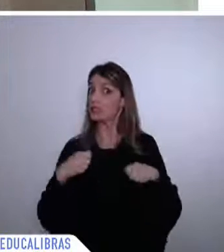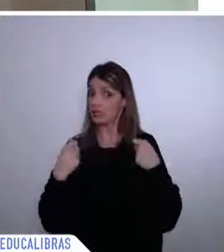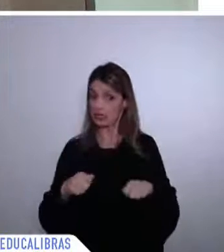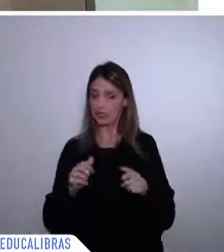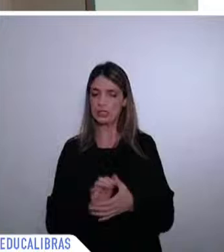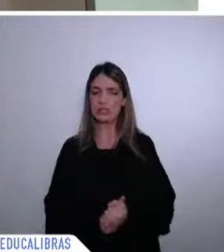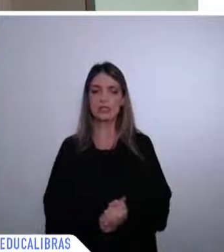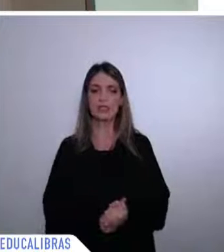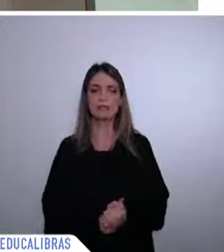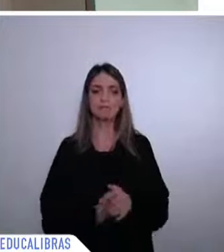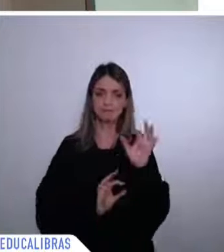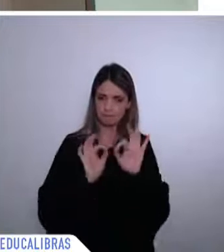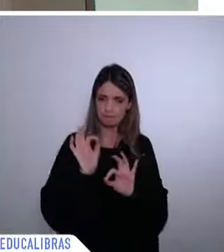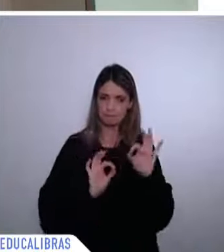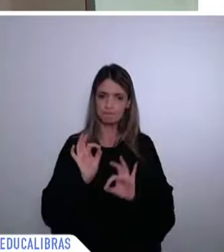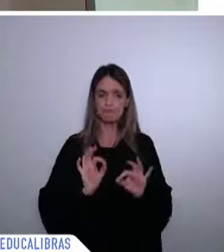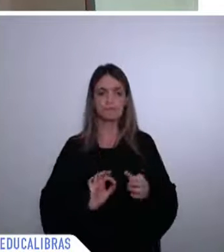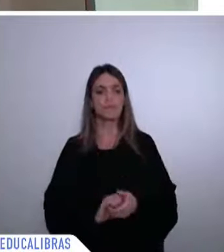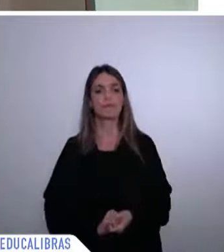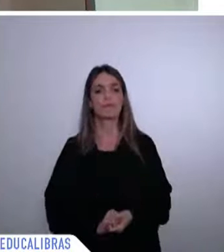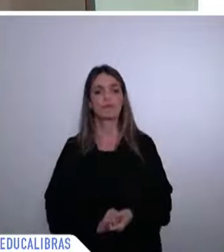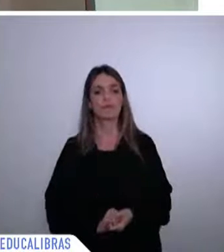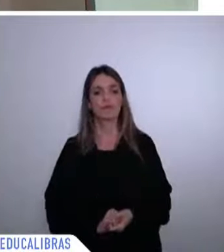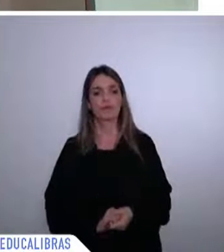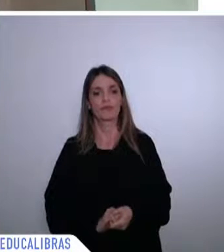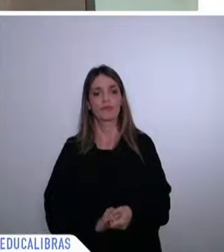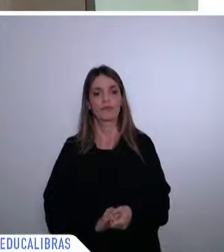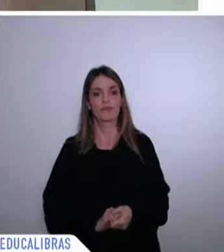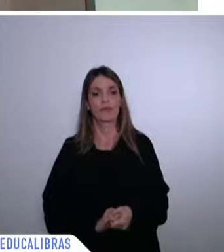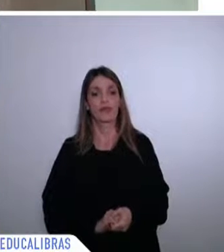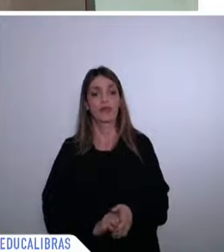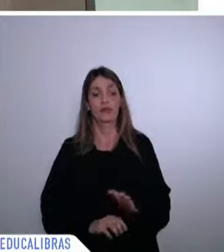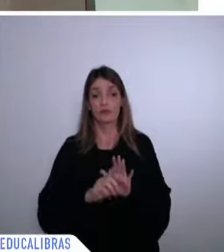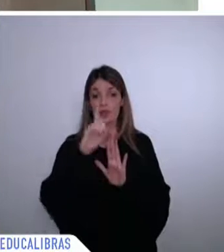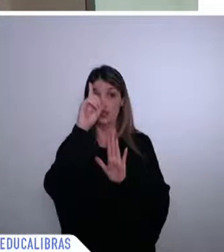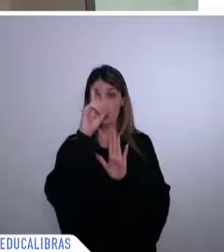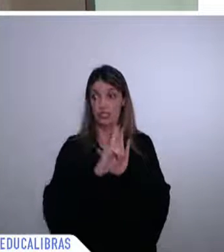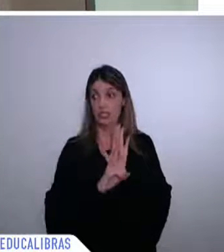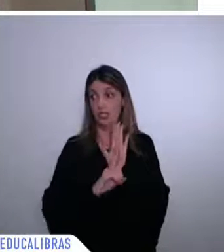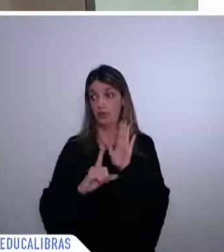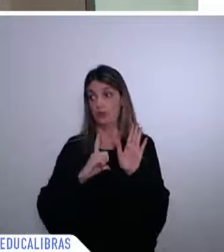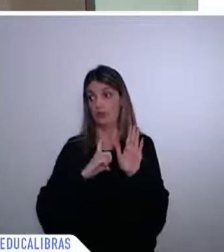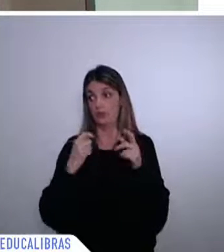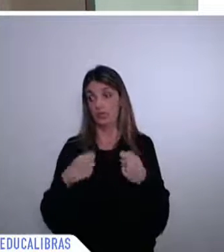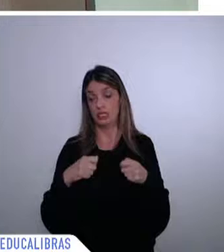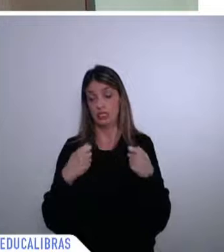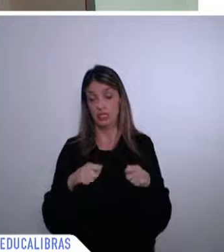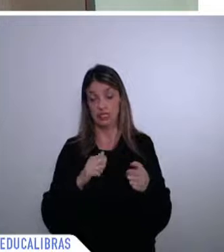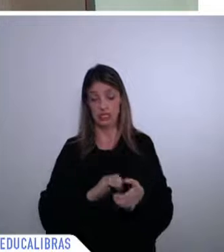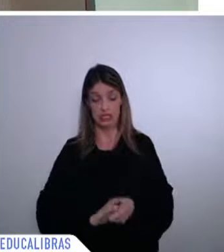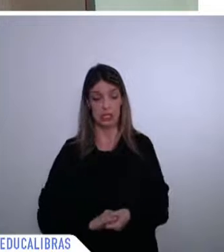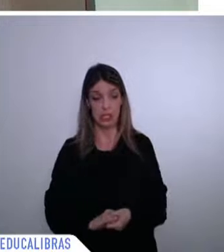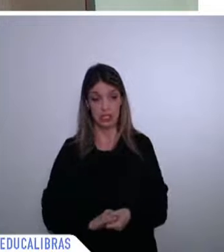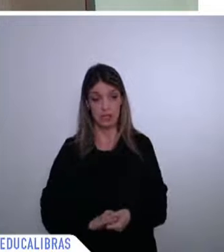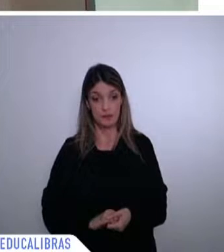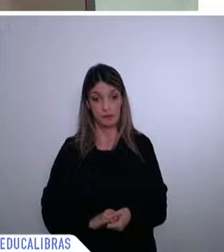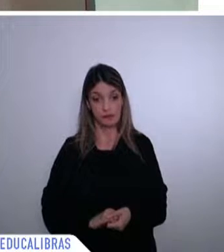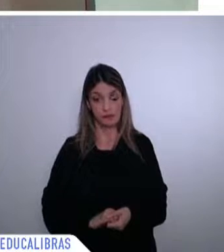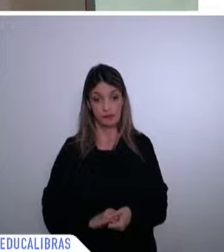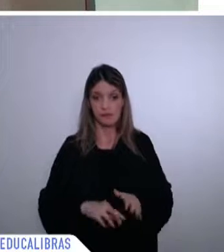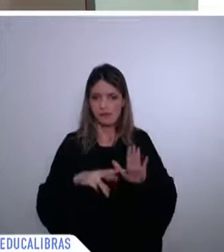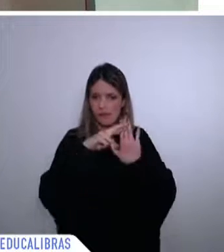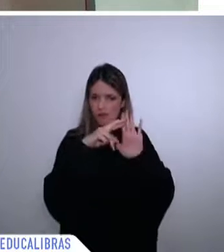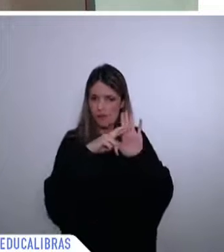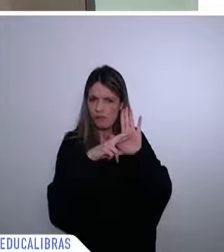right to make this a discretionary policy. And when it's discretionary, it's not a